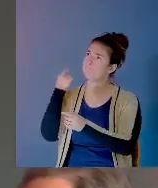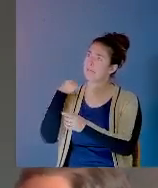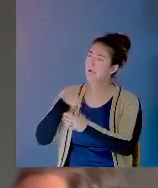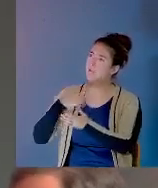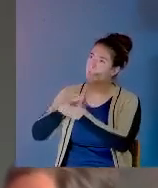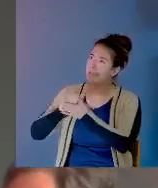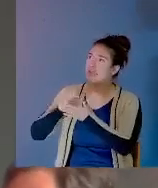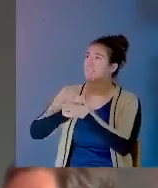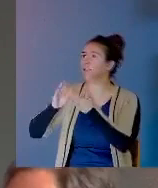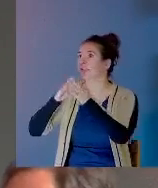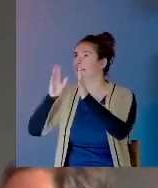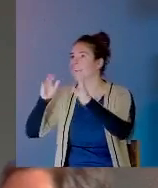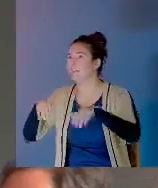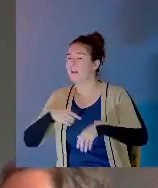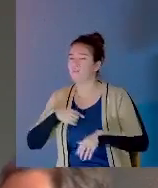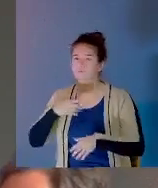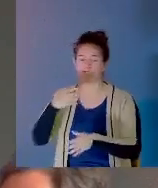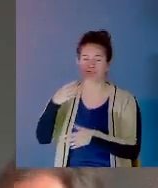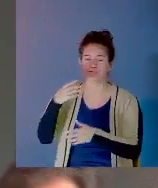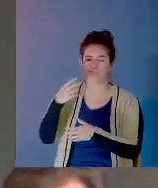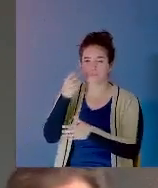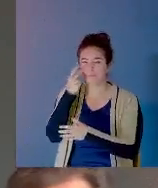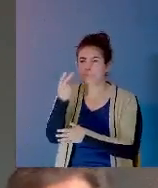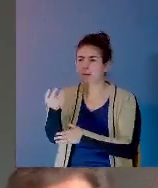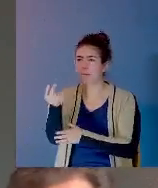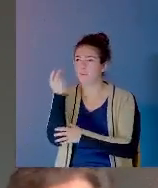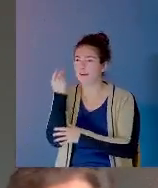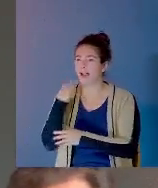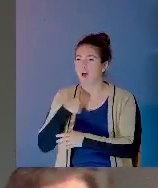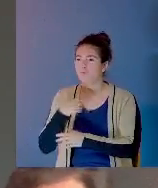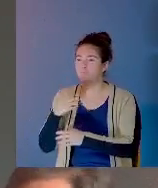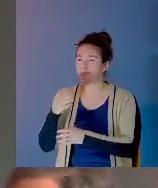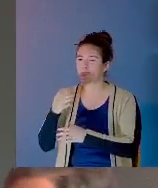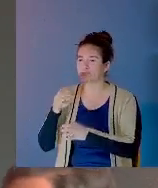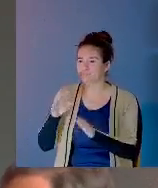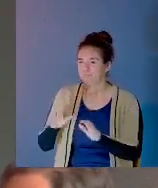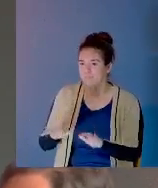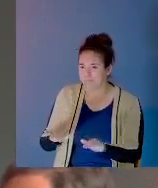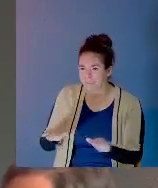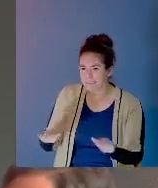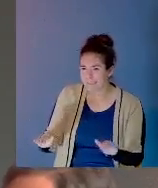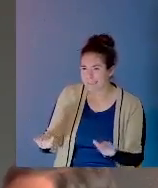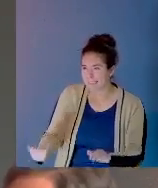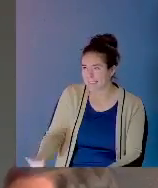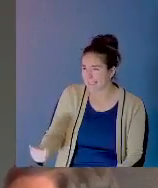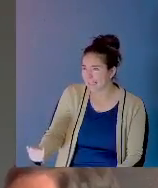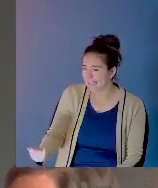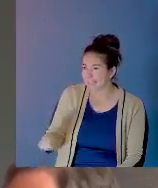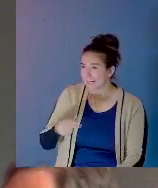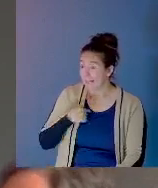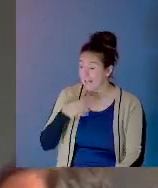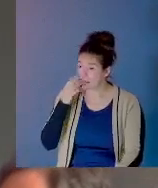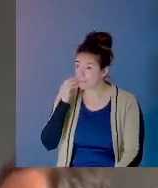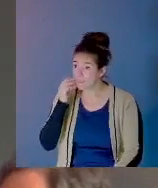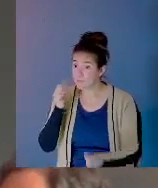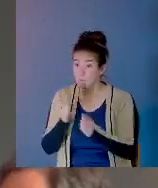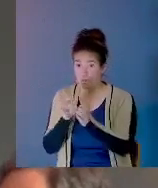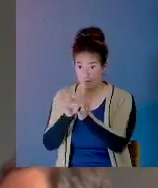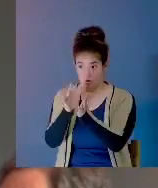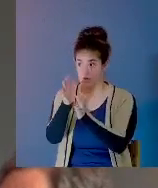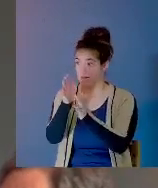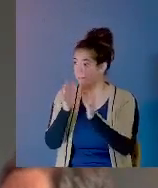when I was a little kid, I actually had had an experience with Jesus, and it was very powerful.